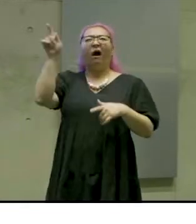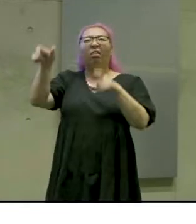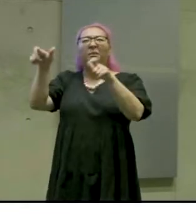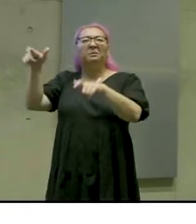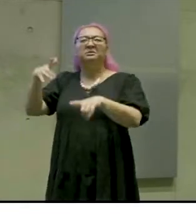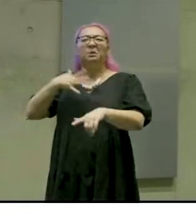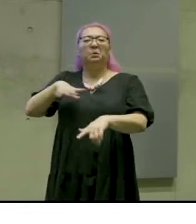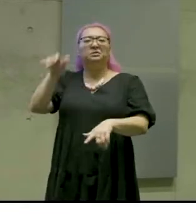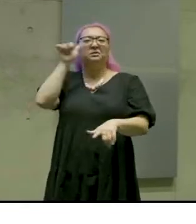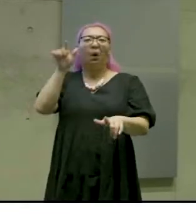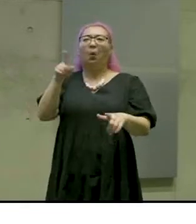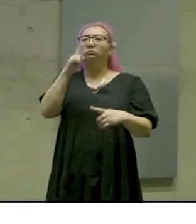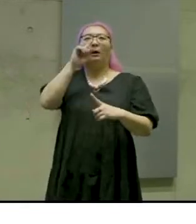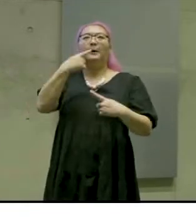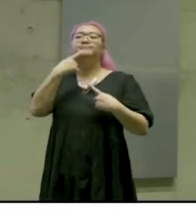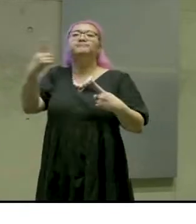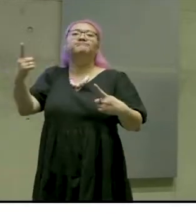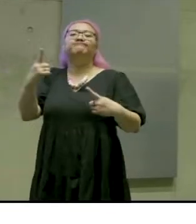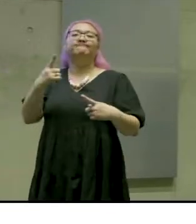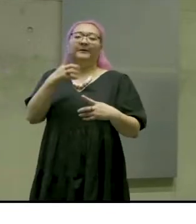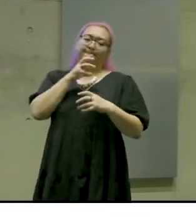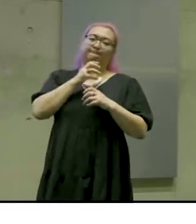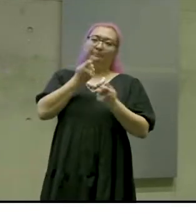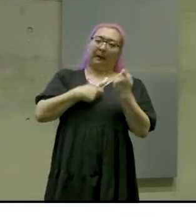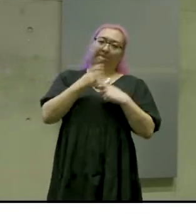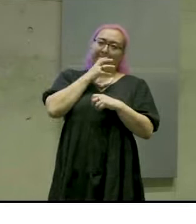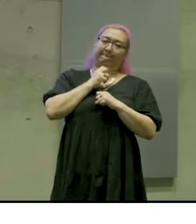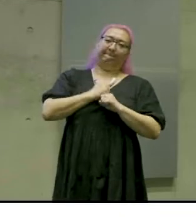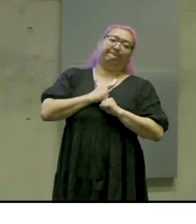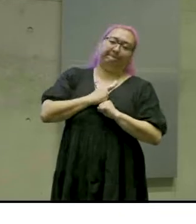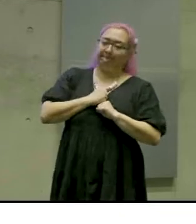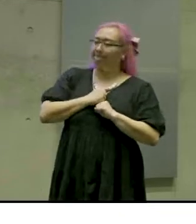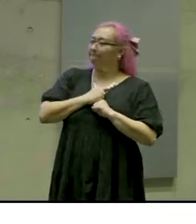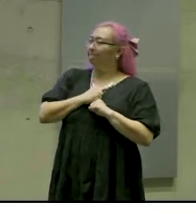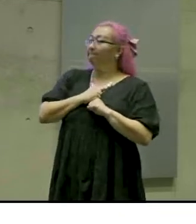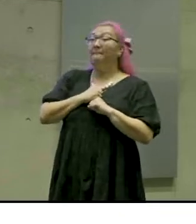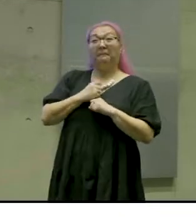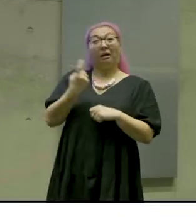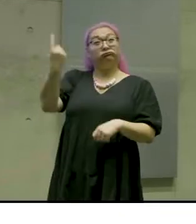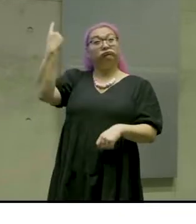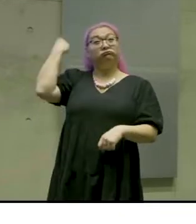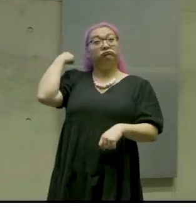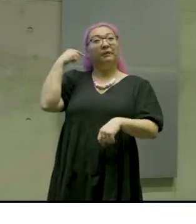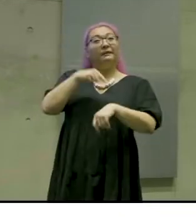the case, but it's important to have a platform where people are starting to share their own stories.